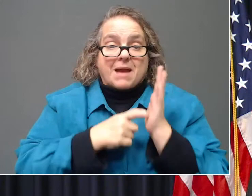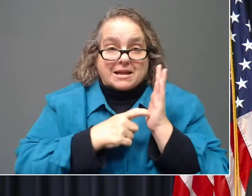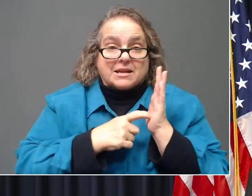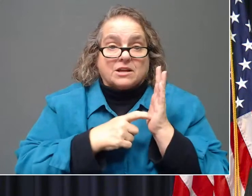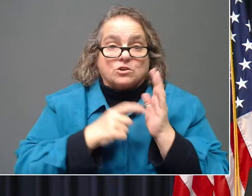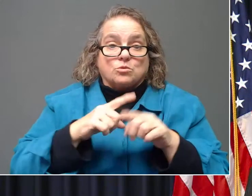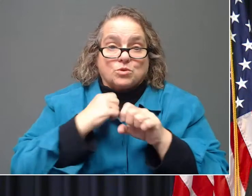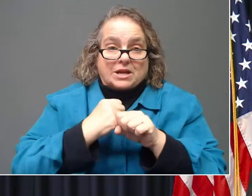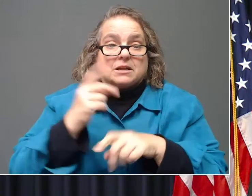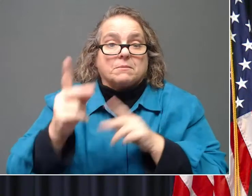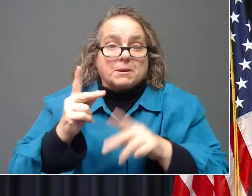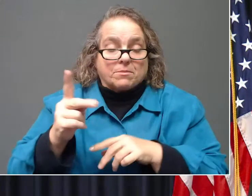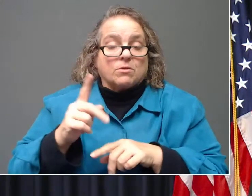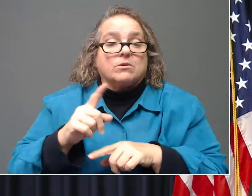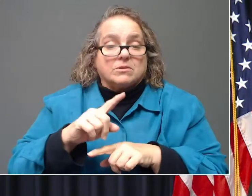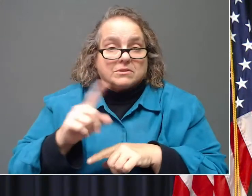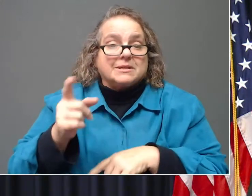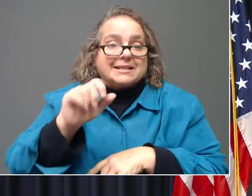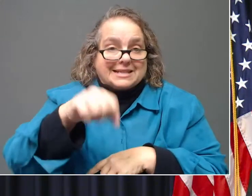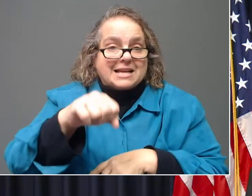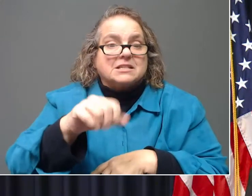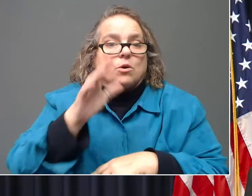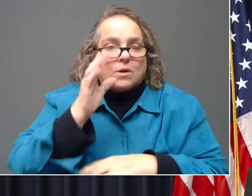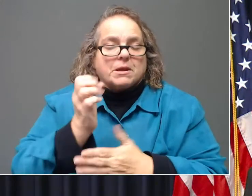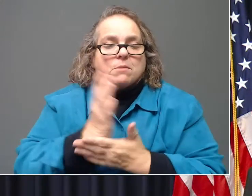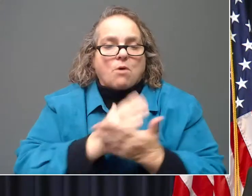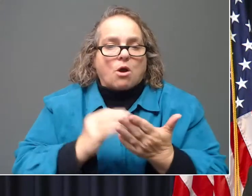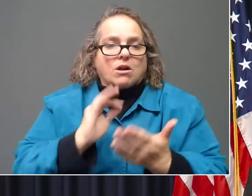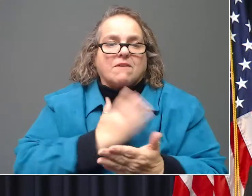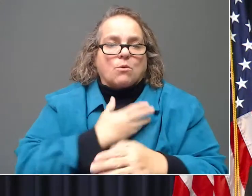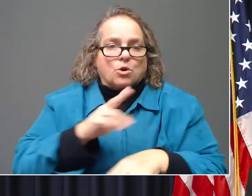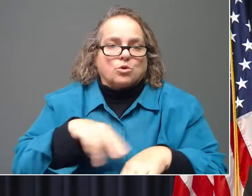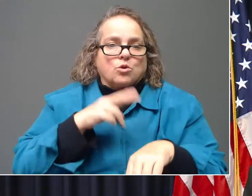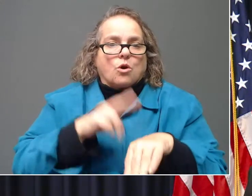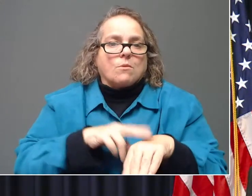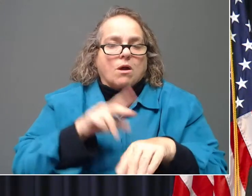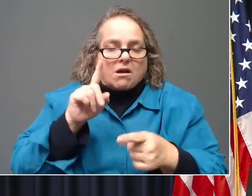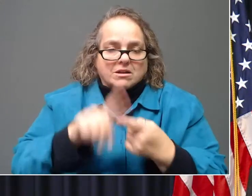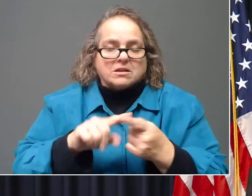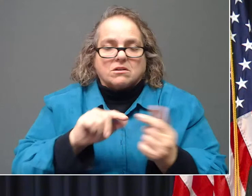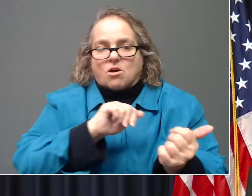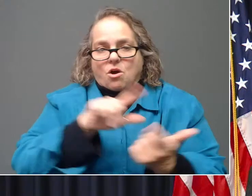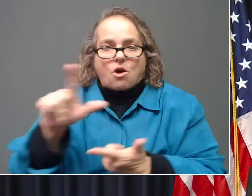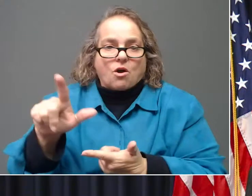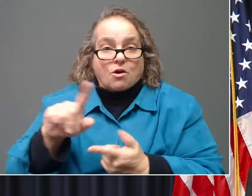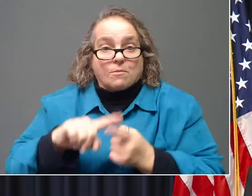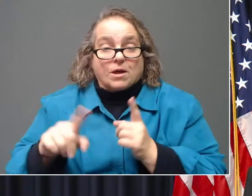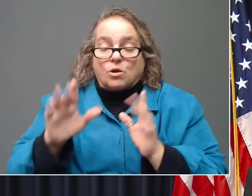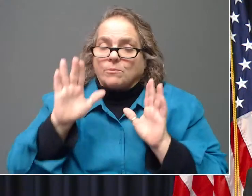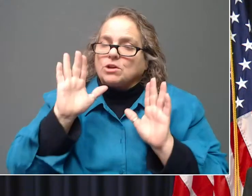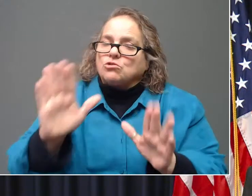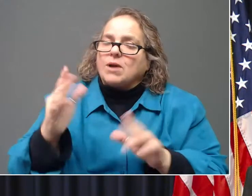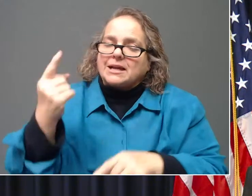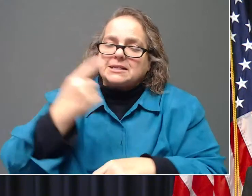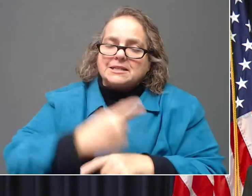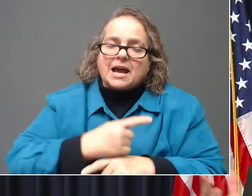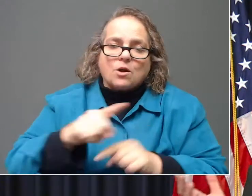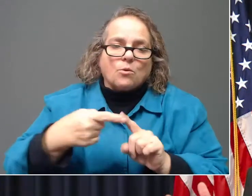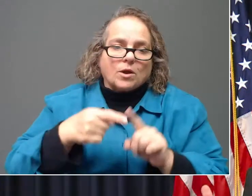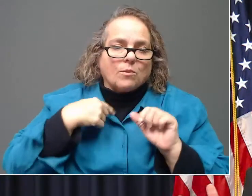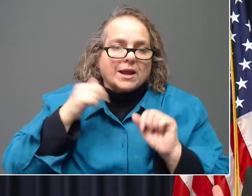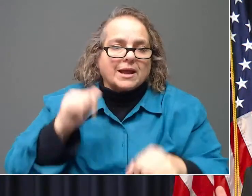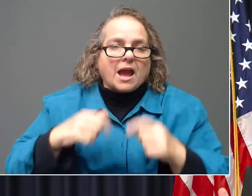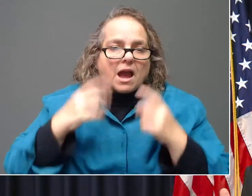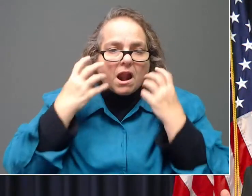this is going to be part of our normal until we reach immunity. But what a great day it's going to be when we can take them off. Now, I don't know what